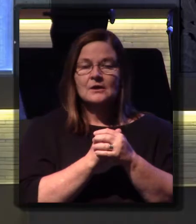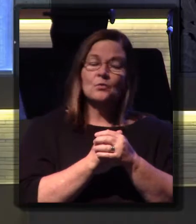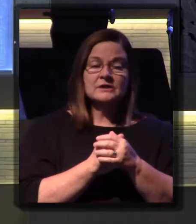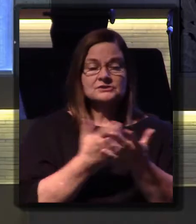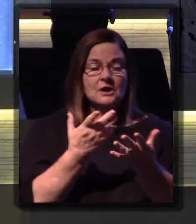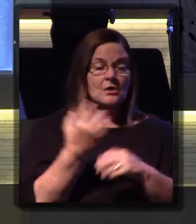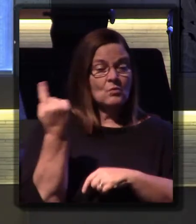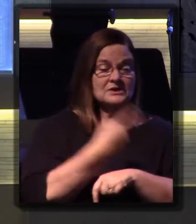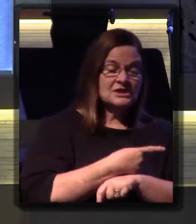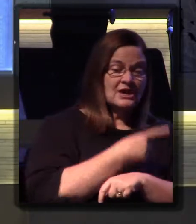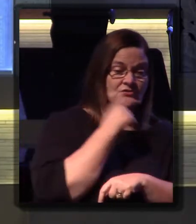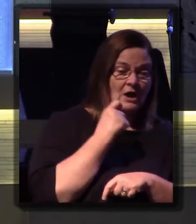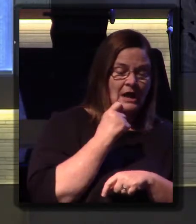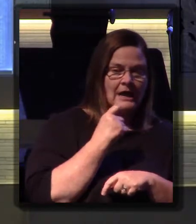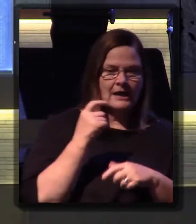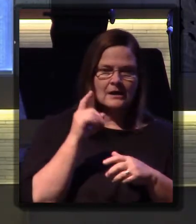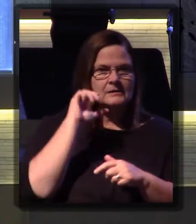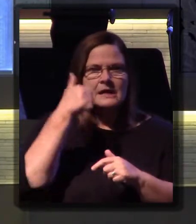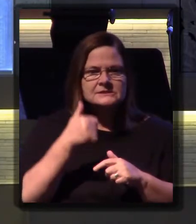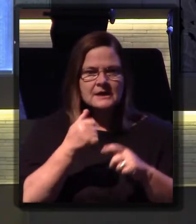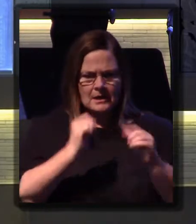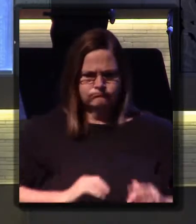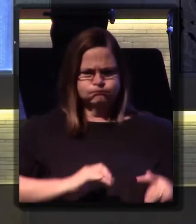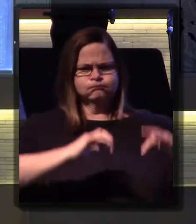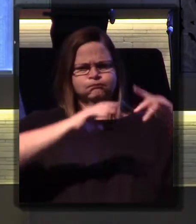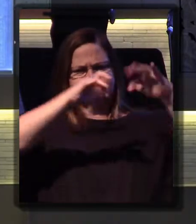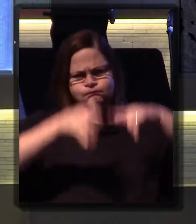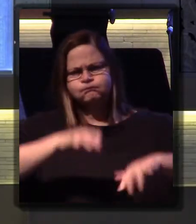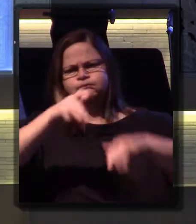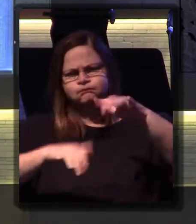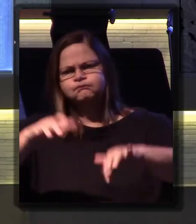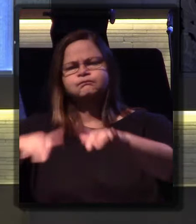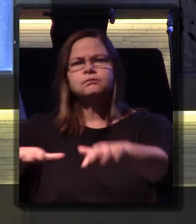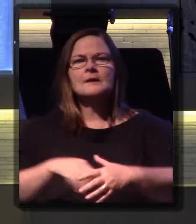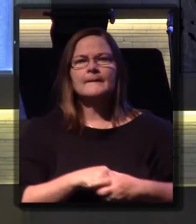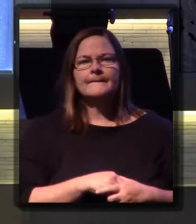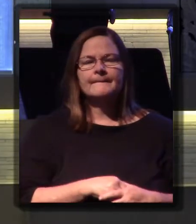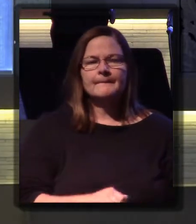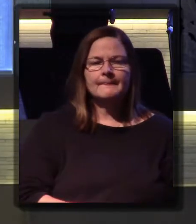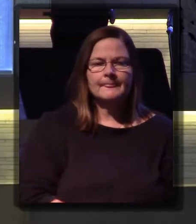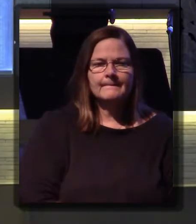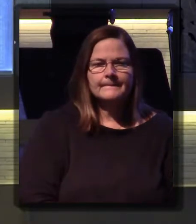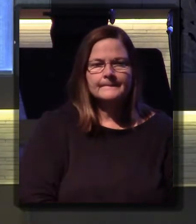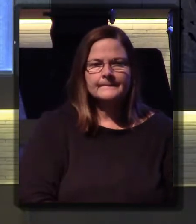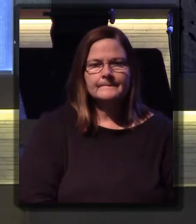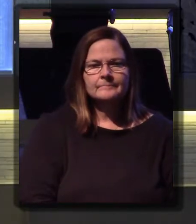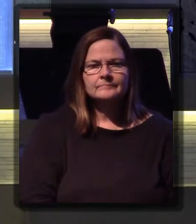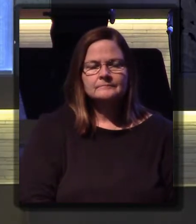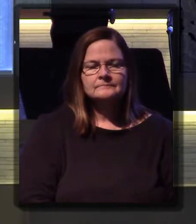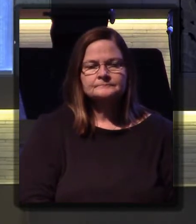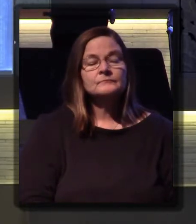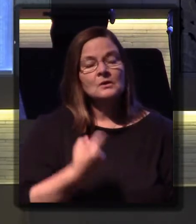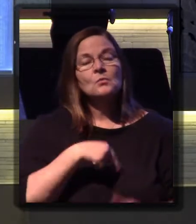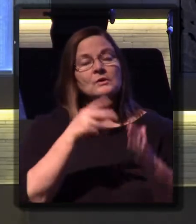in these wadis or seasonal stream beds, which look completely dry on one day and then filled with rushing